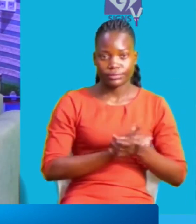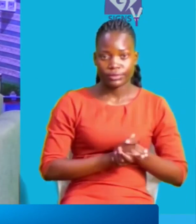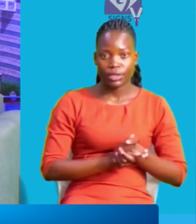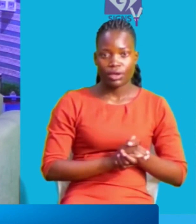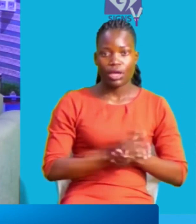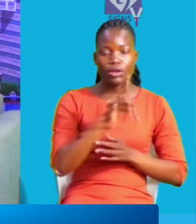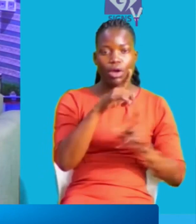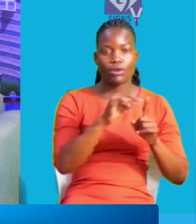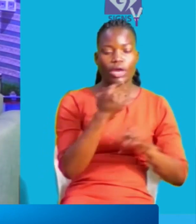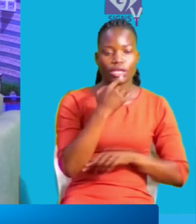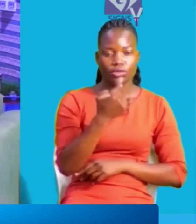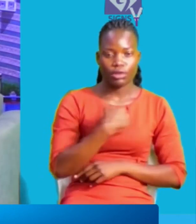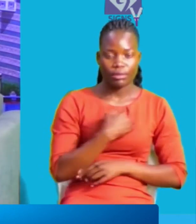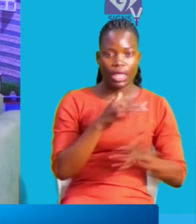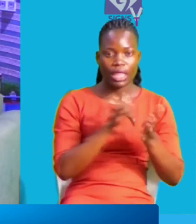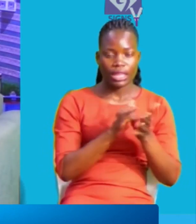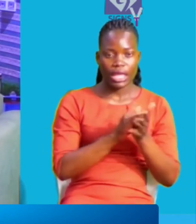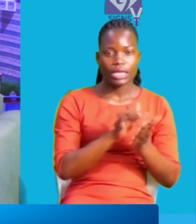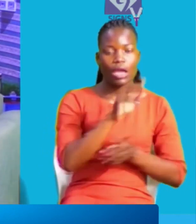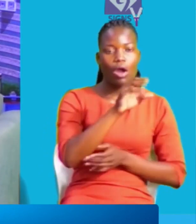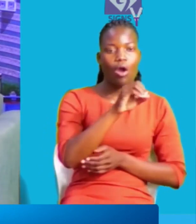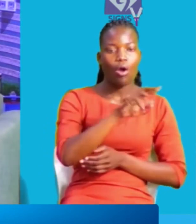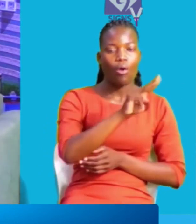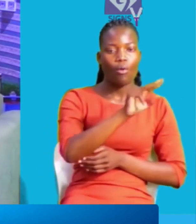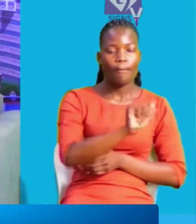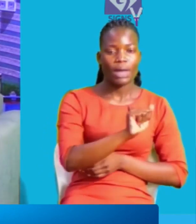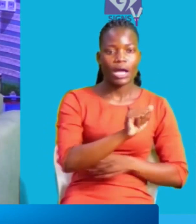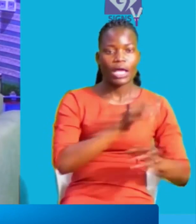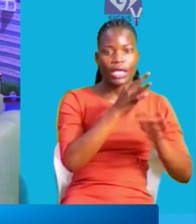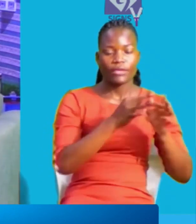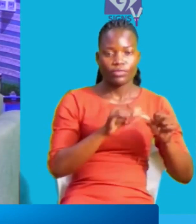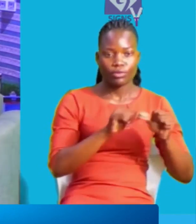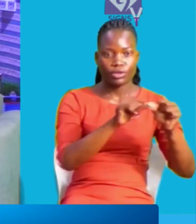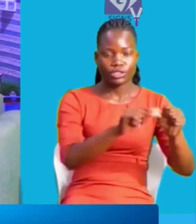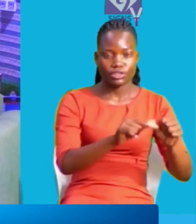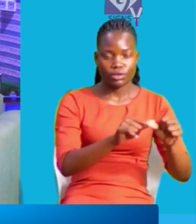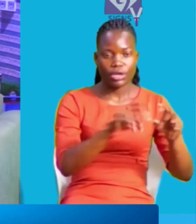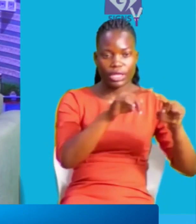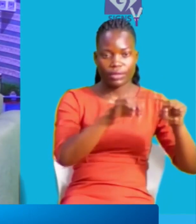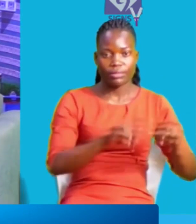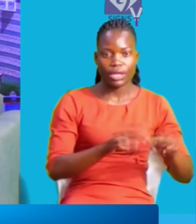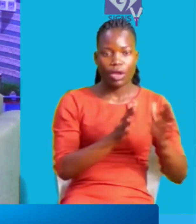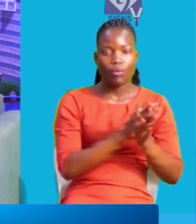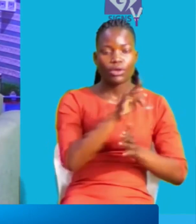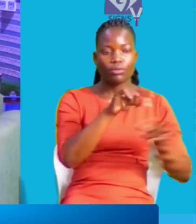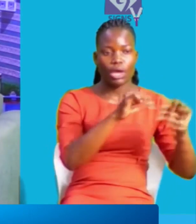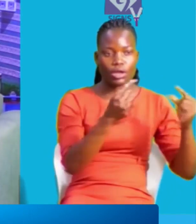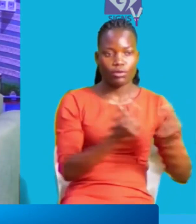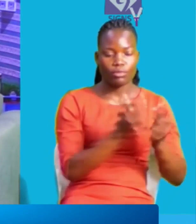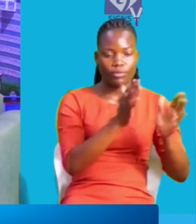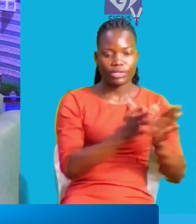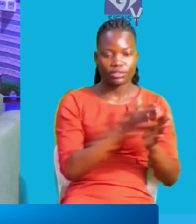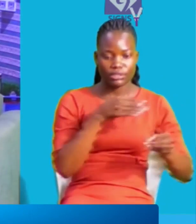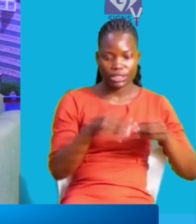Police College, there's one word he told me, that Philemon, if we will continue on dwelling with one